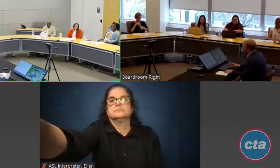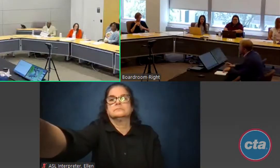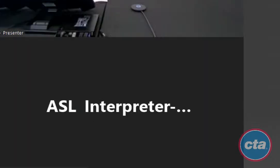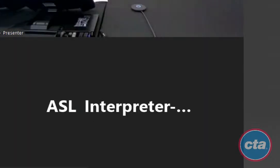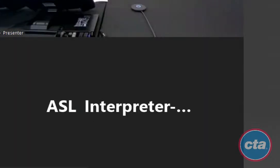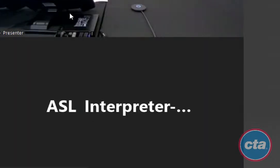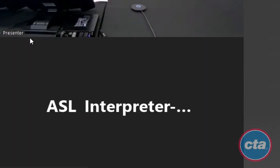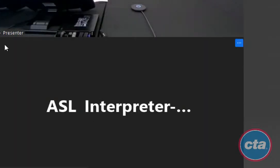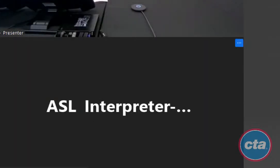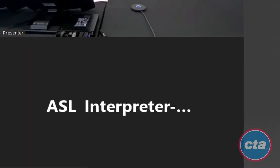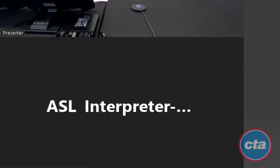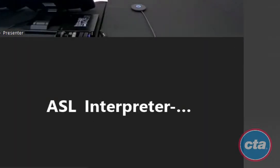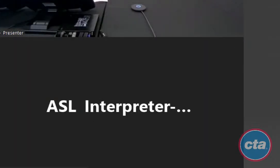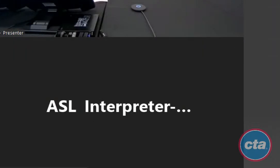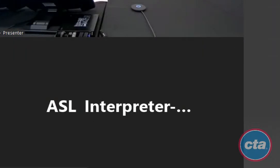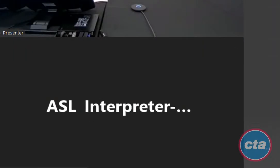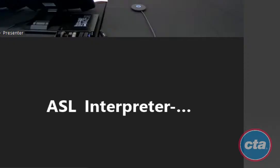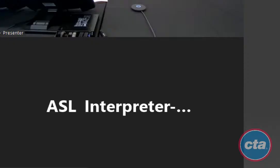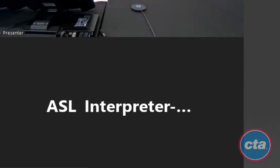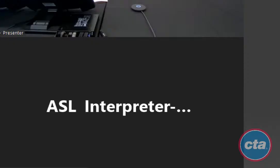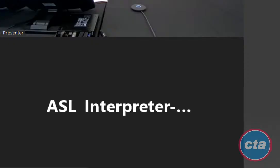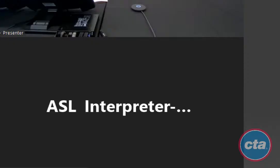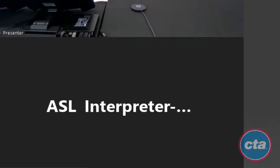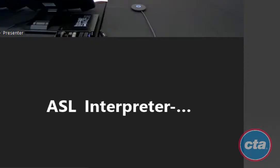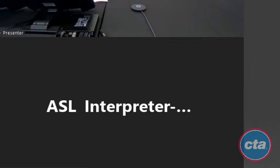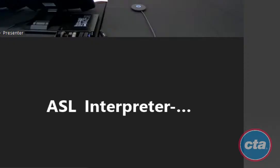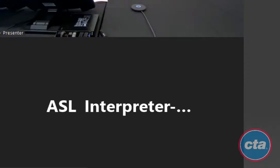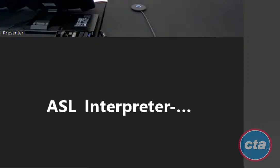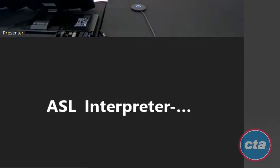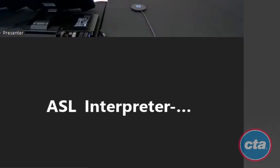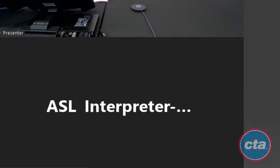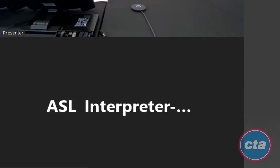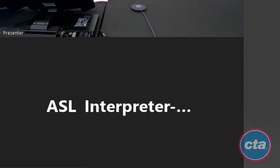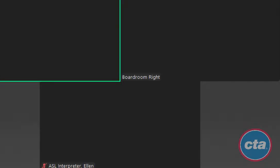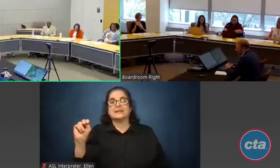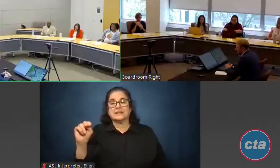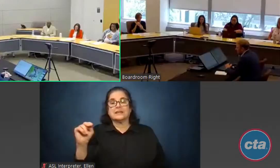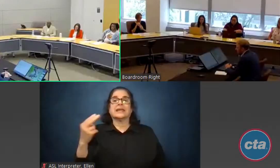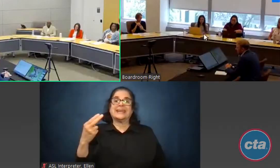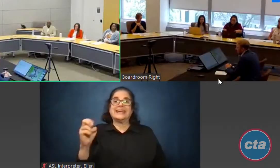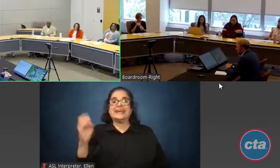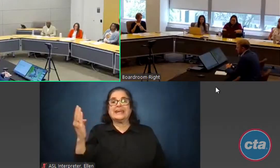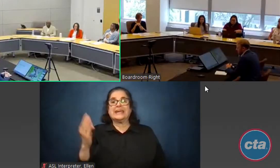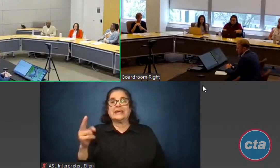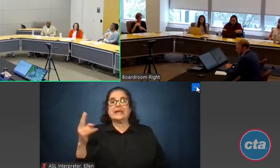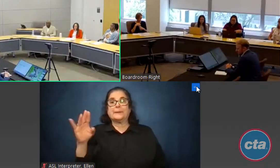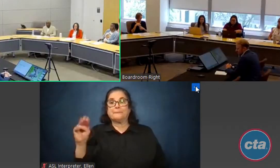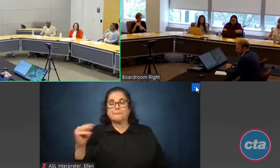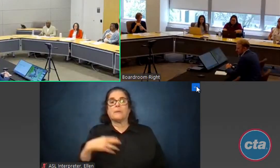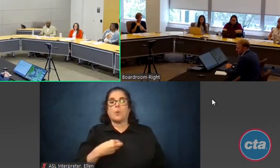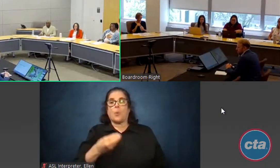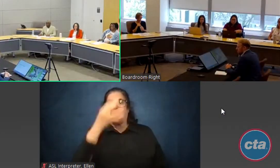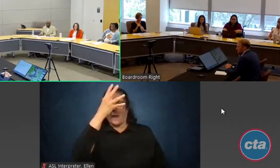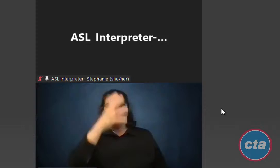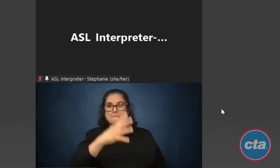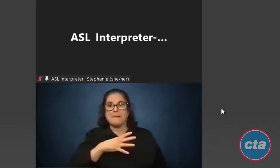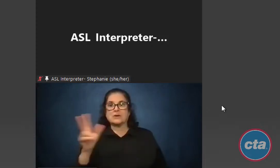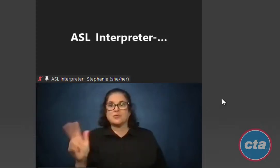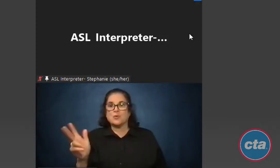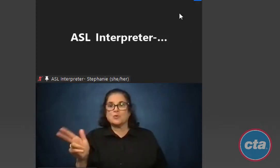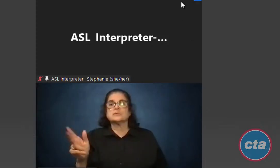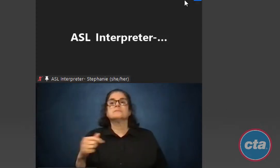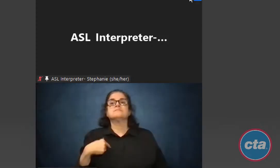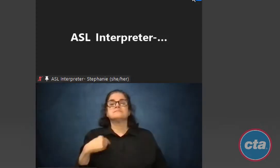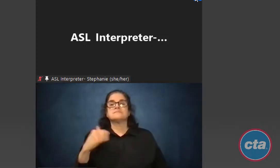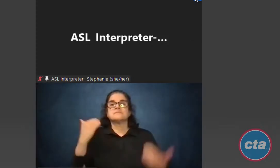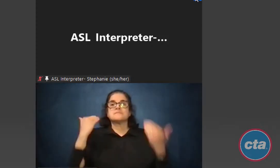Great. So my name is Eric Jensen. I use he, him pronouns. I'm a white man in my early 30s. I have short blonde hair